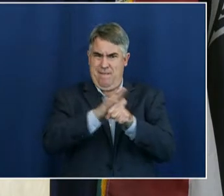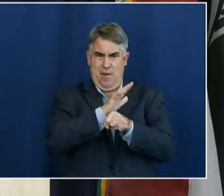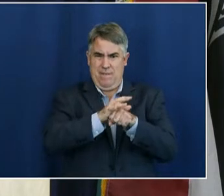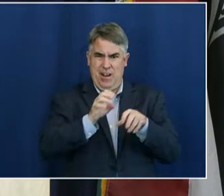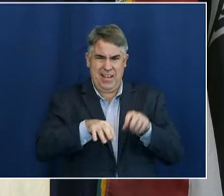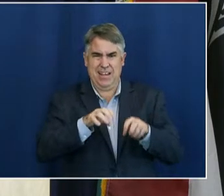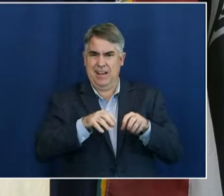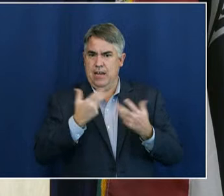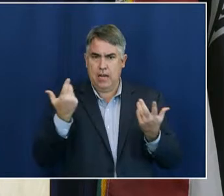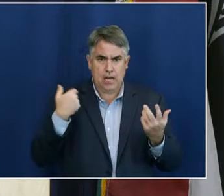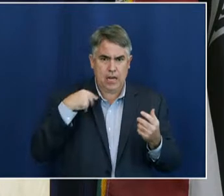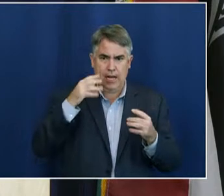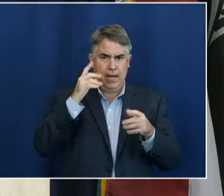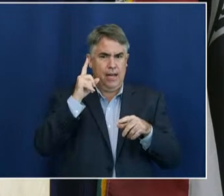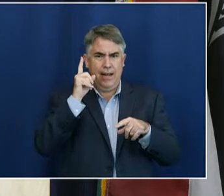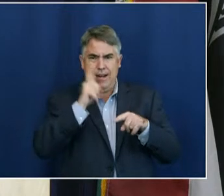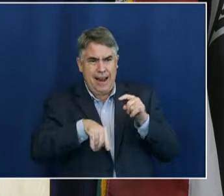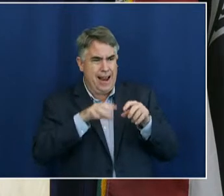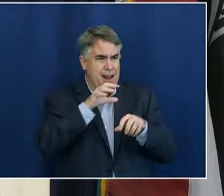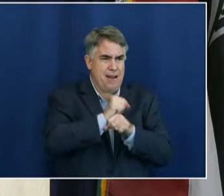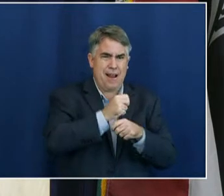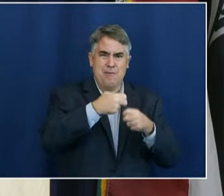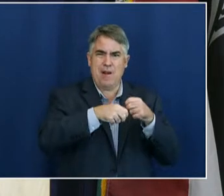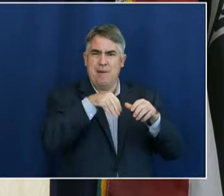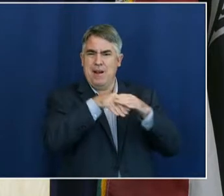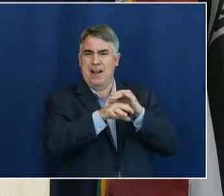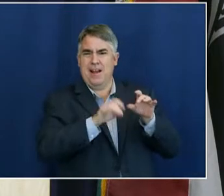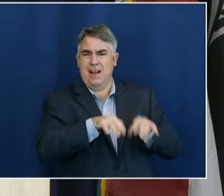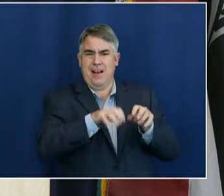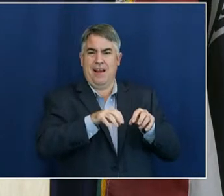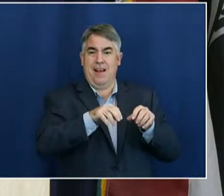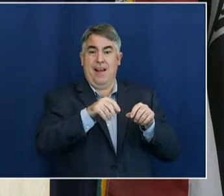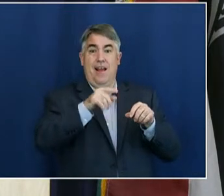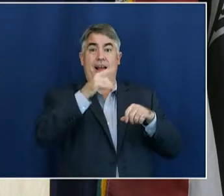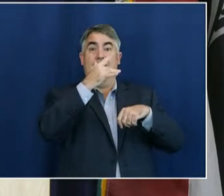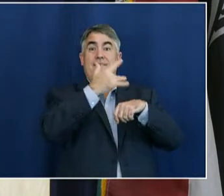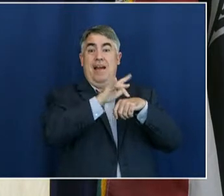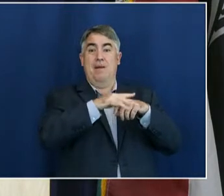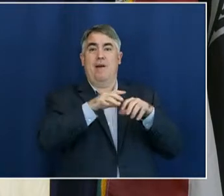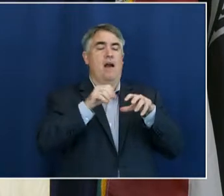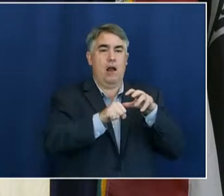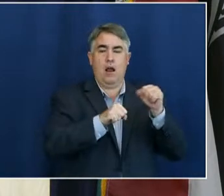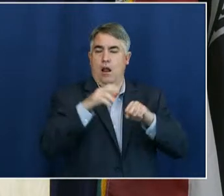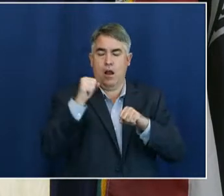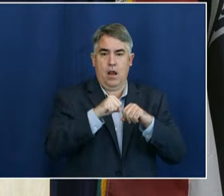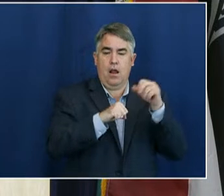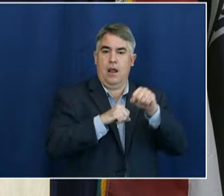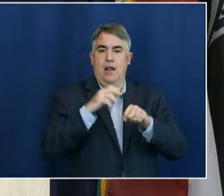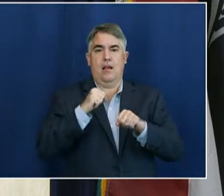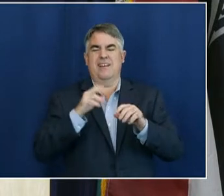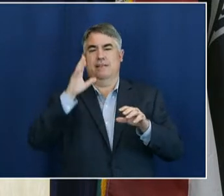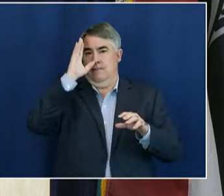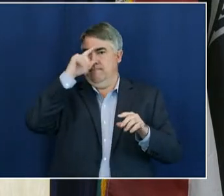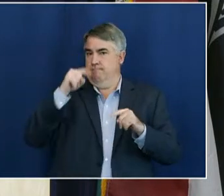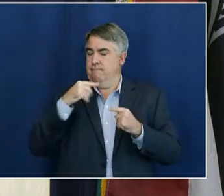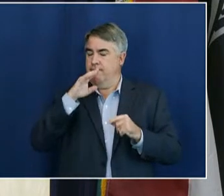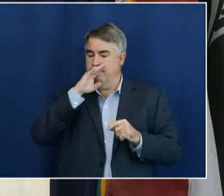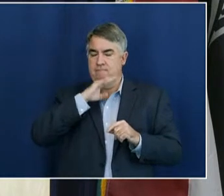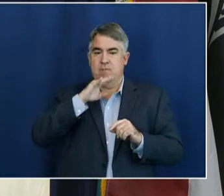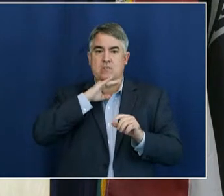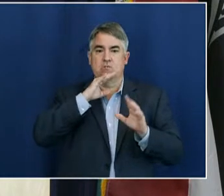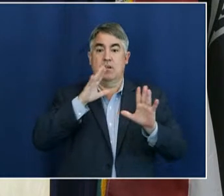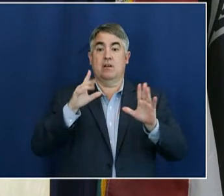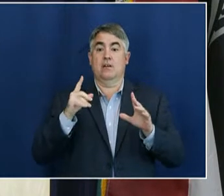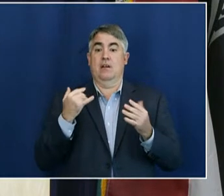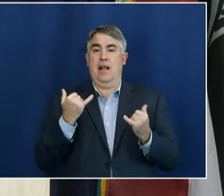appointment, and the minute that they are made available, they are gone. And while we know that is frustrating to folks who want to get it, it is encouraging